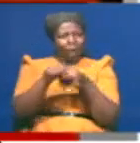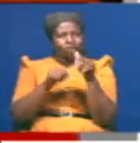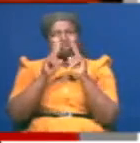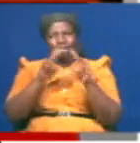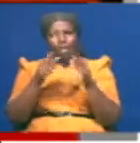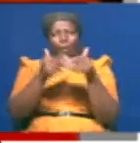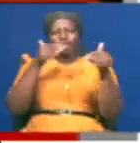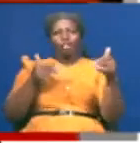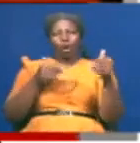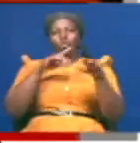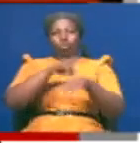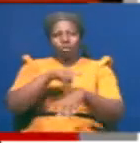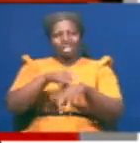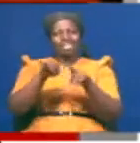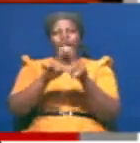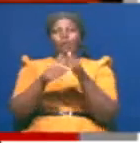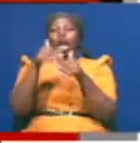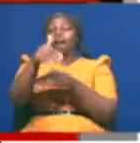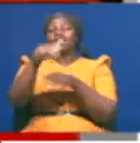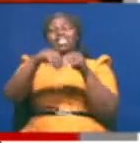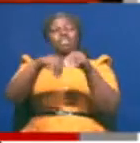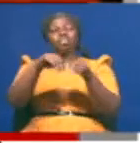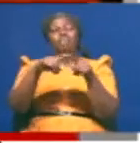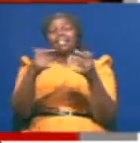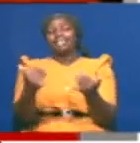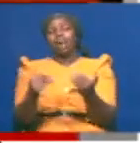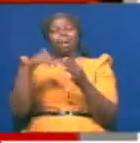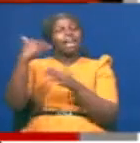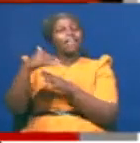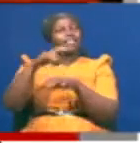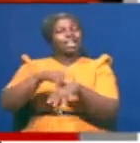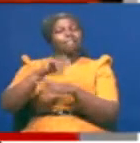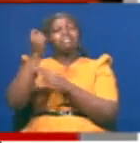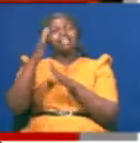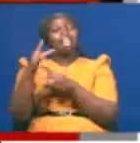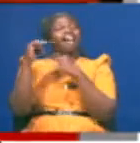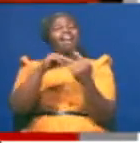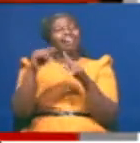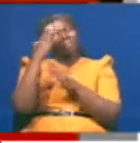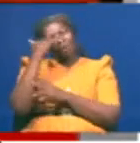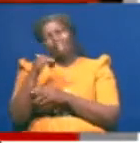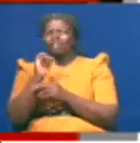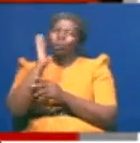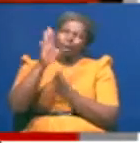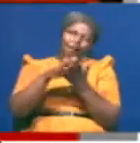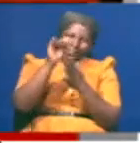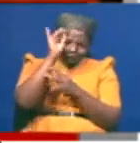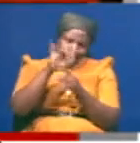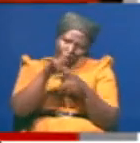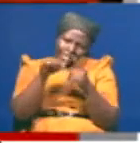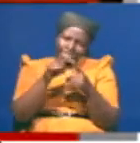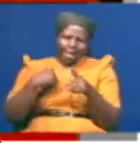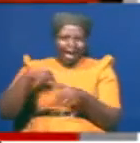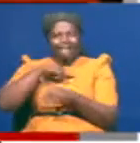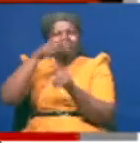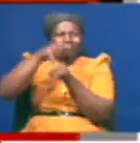election. Why every time, Kenyans, when will we learn about this? Why? Whom are we fighting for?